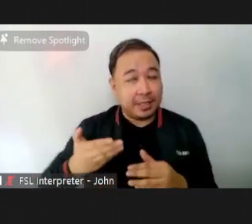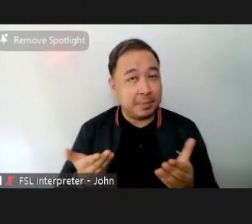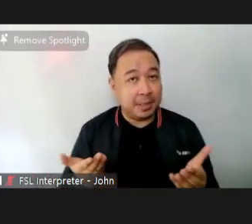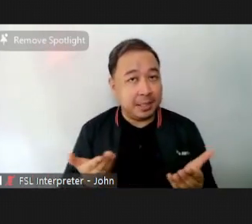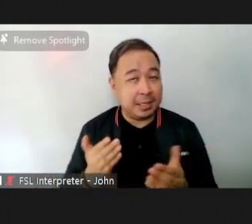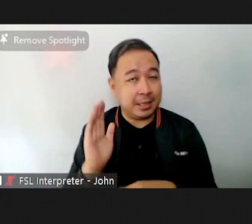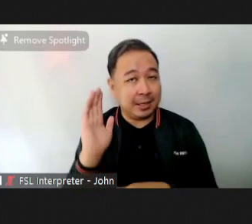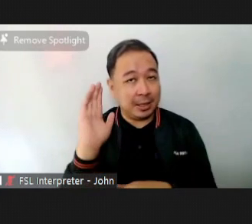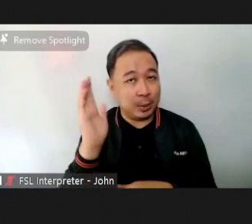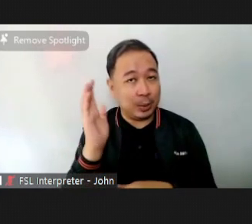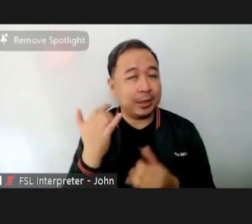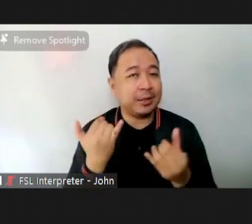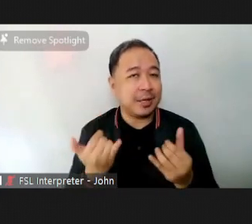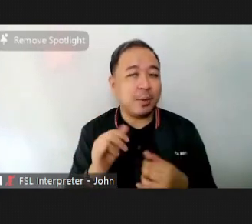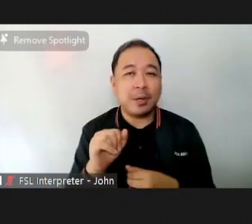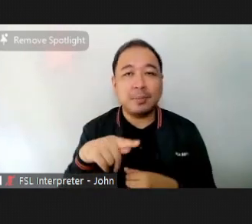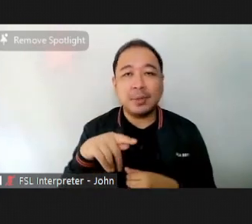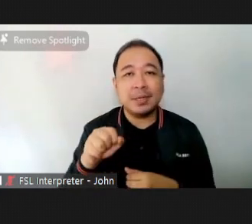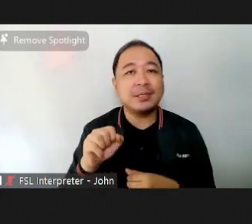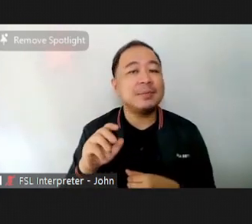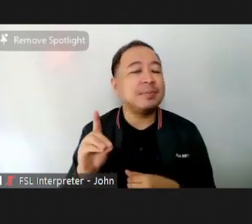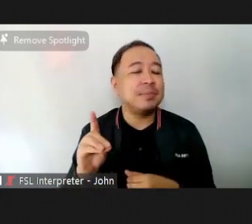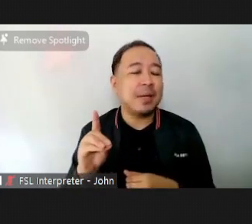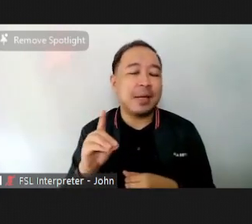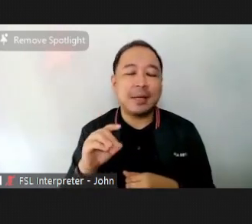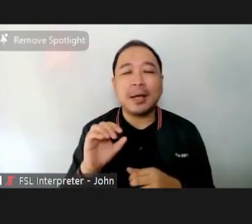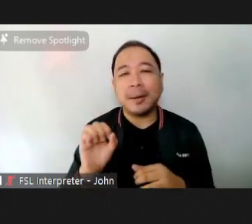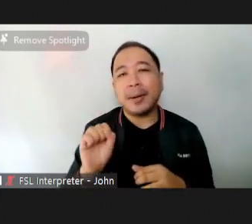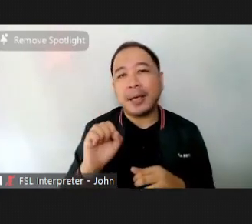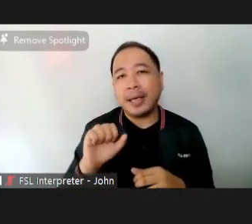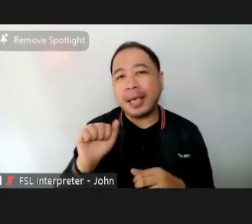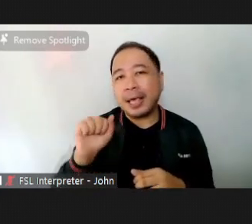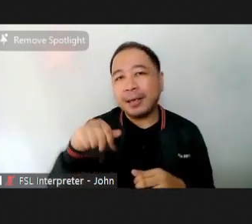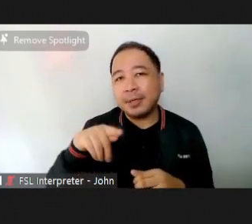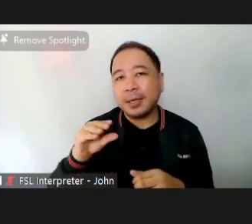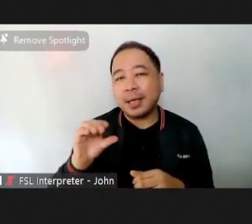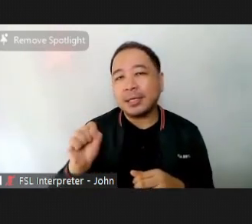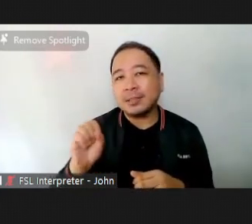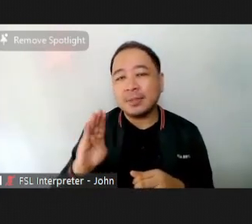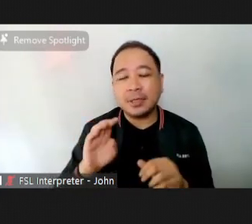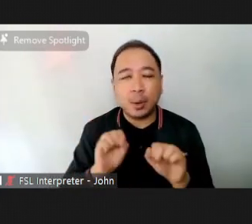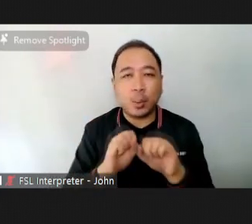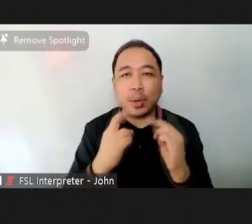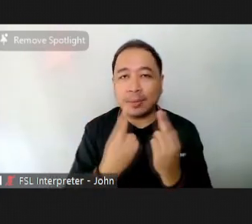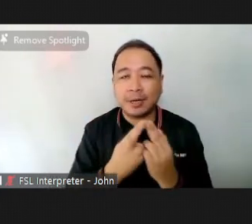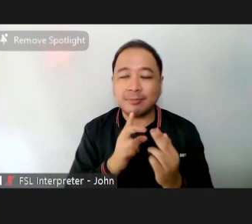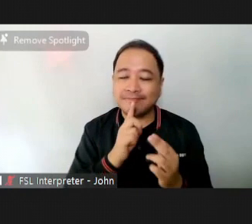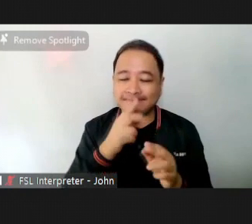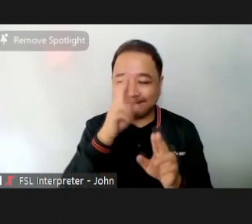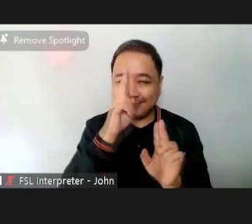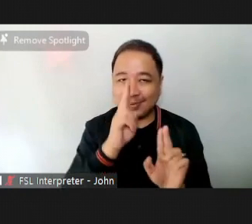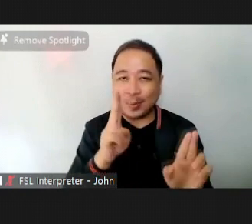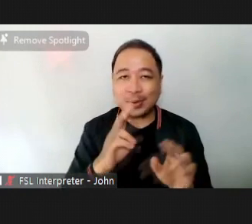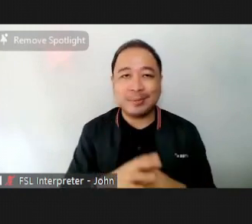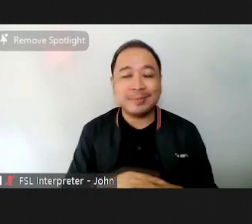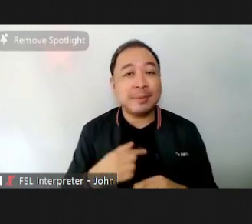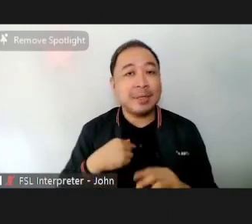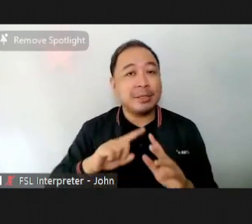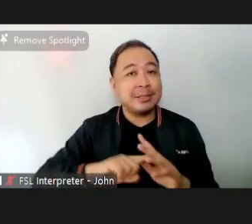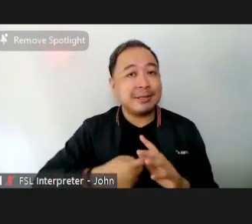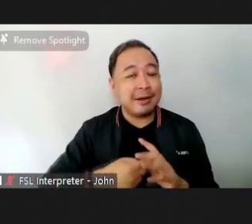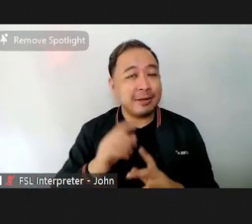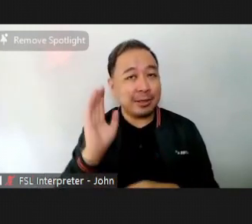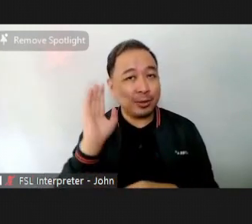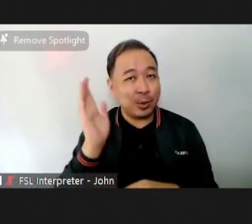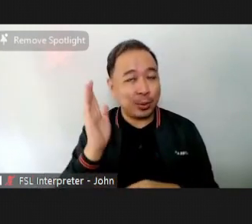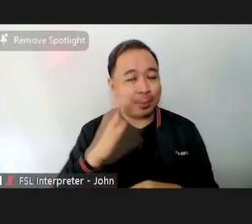for today's Ako Para sa Bata webinar. It is truly an honor. I'd like to start this talk with a story